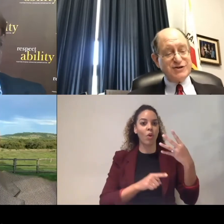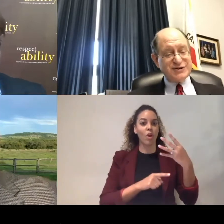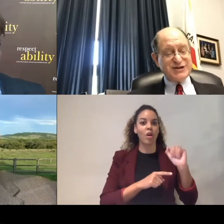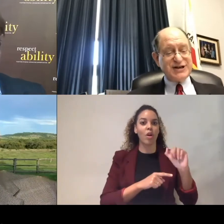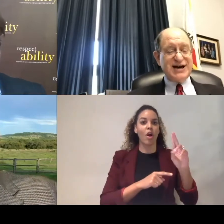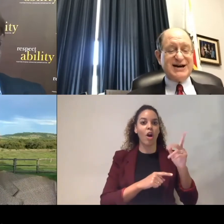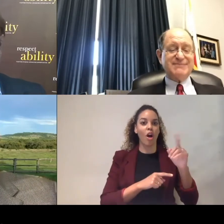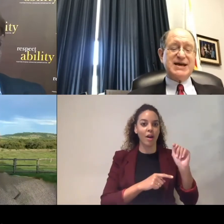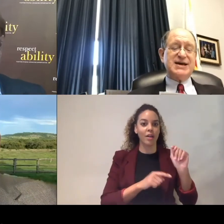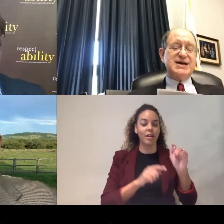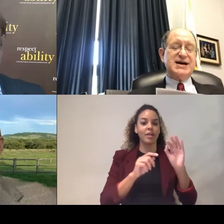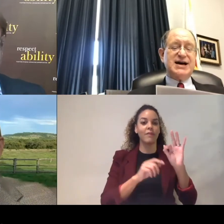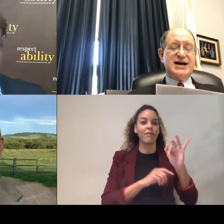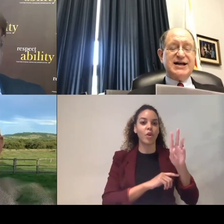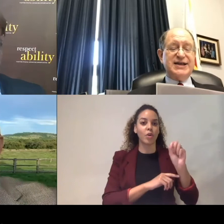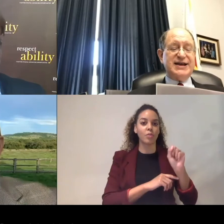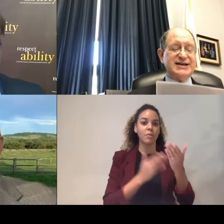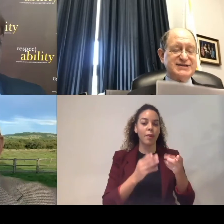is Ernst & Young.